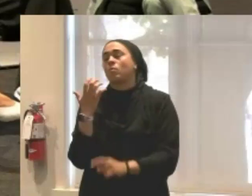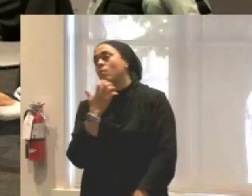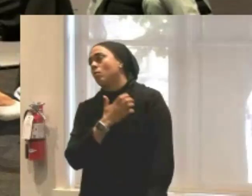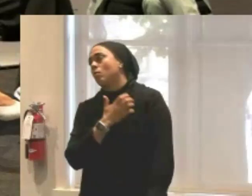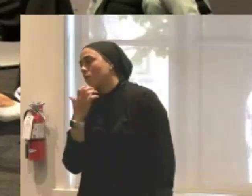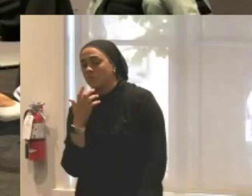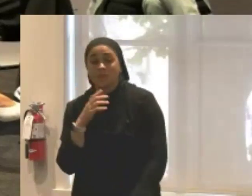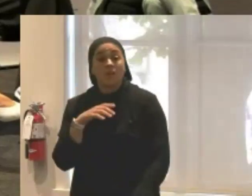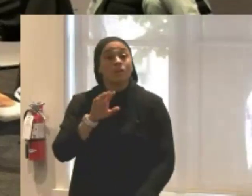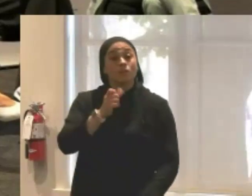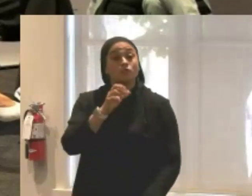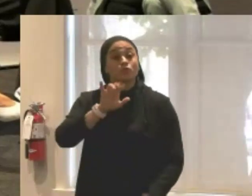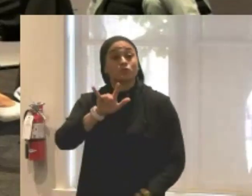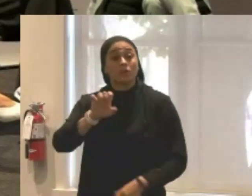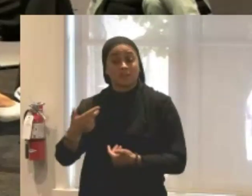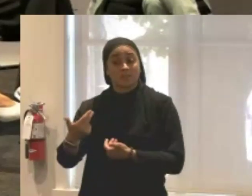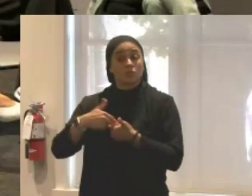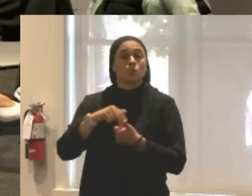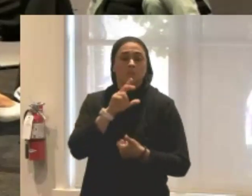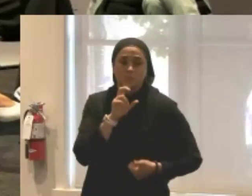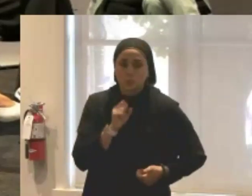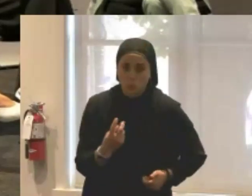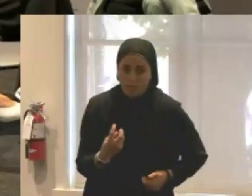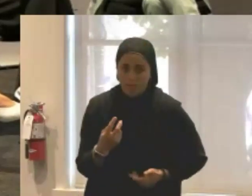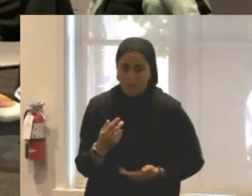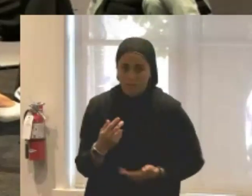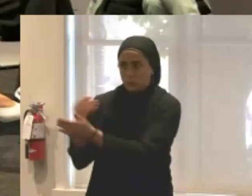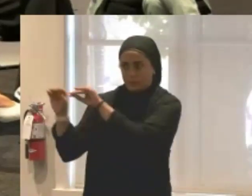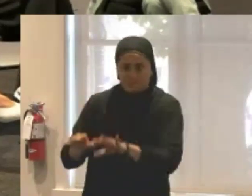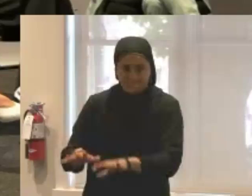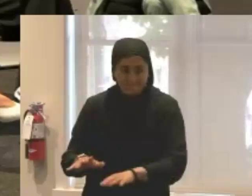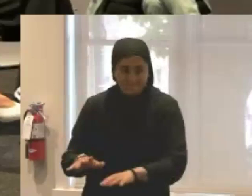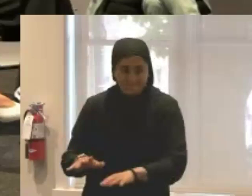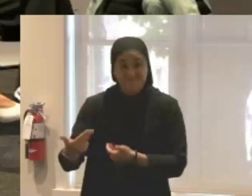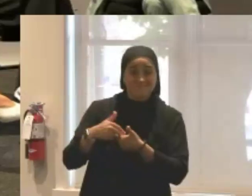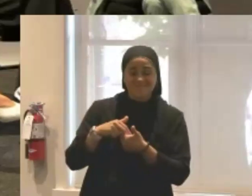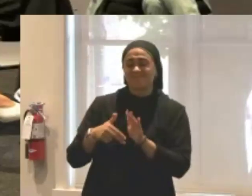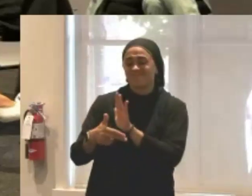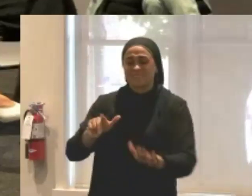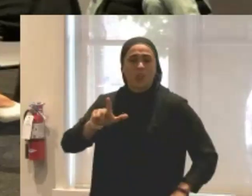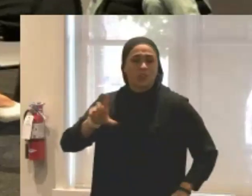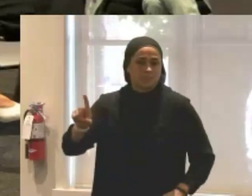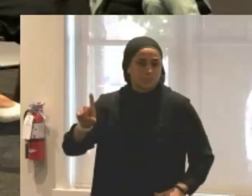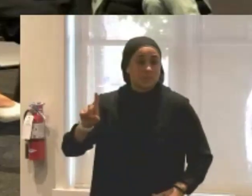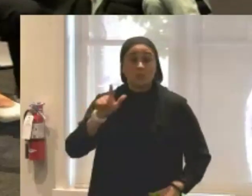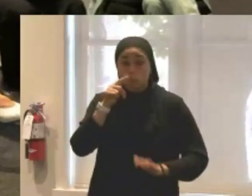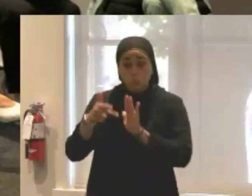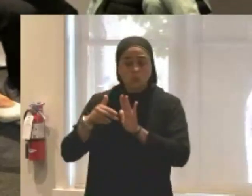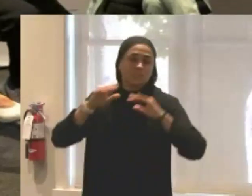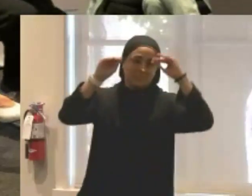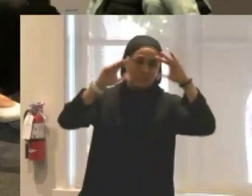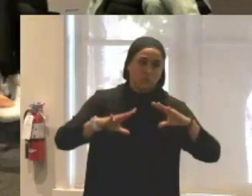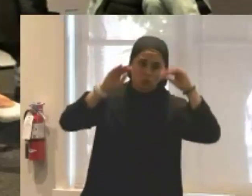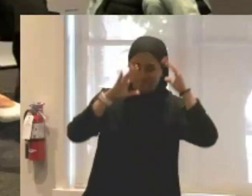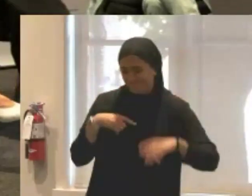Charlie came to Yay when he was 12 years old as a newcomer. And when he came to our program, he was diagnosed with a learning disability by his teacher. And his teacher